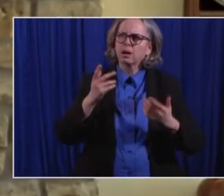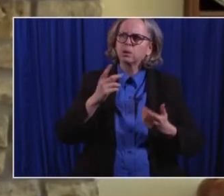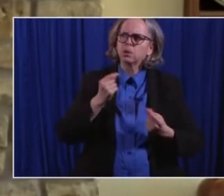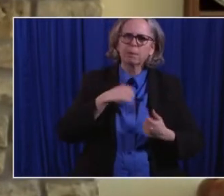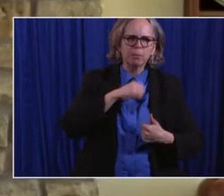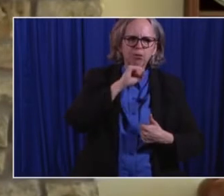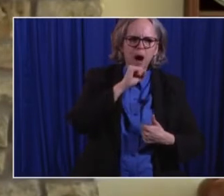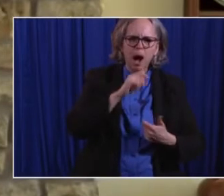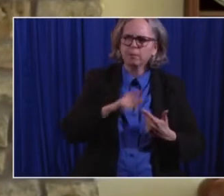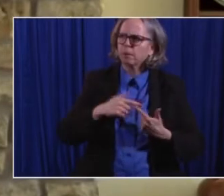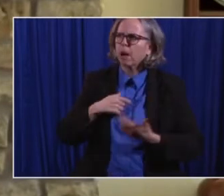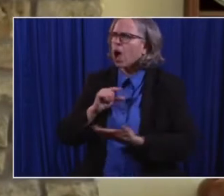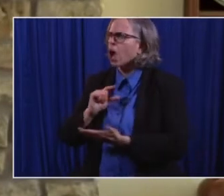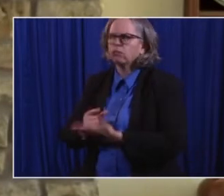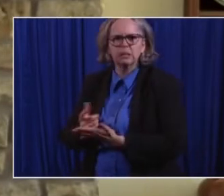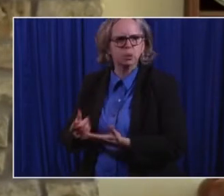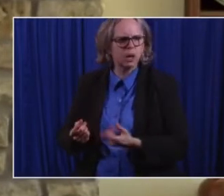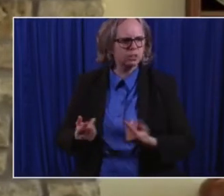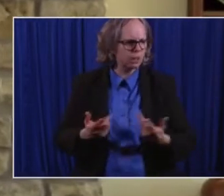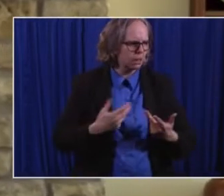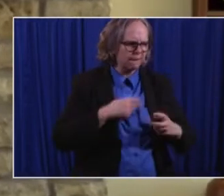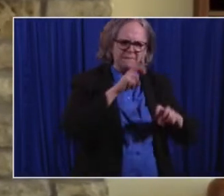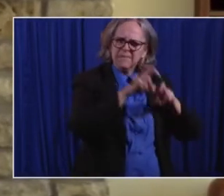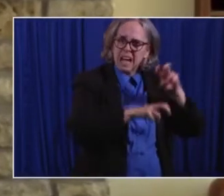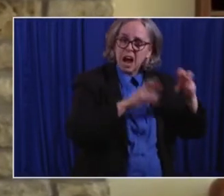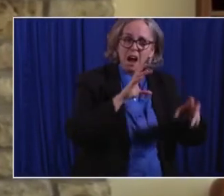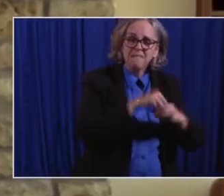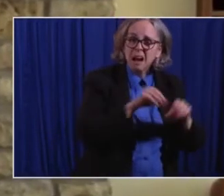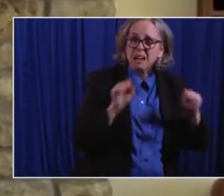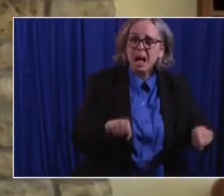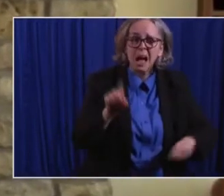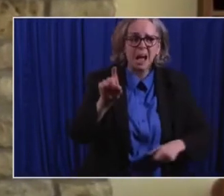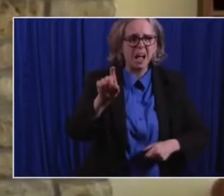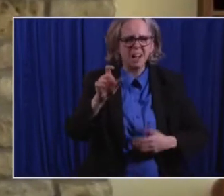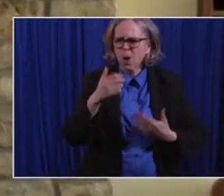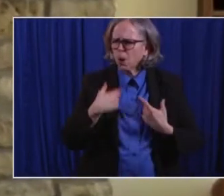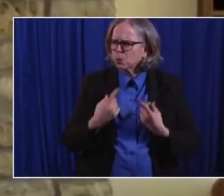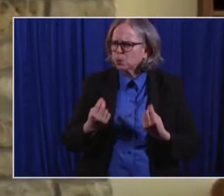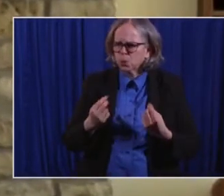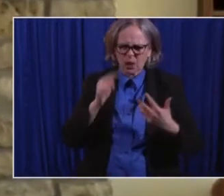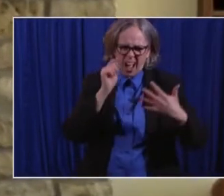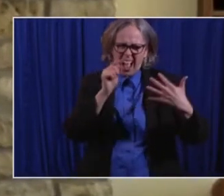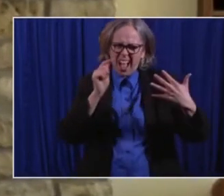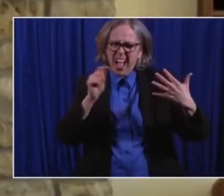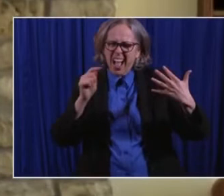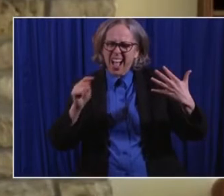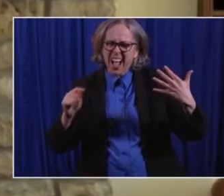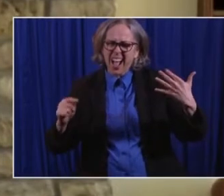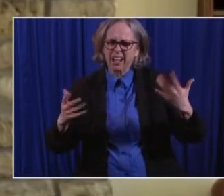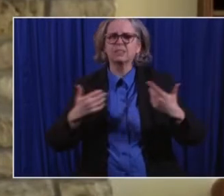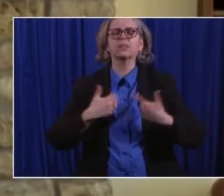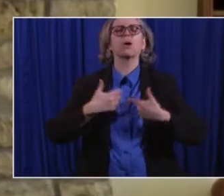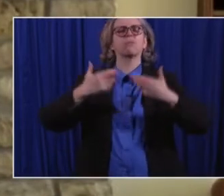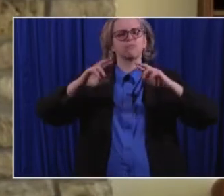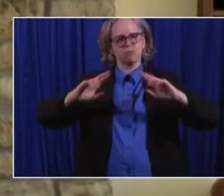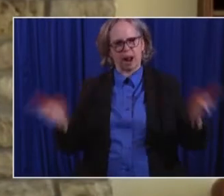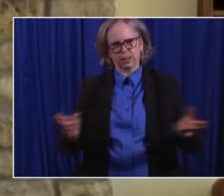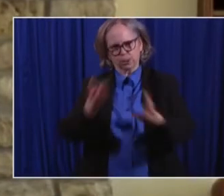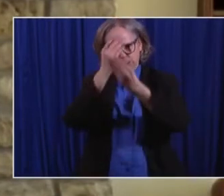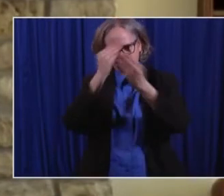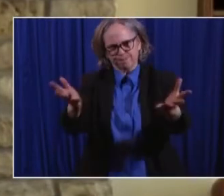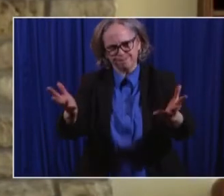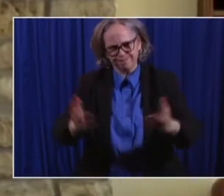What about the county fair? What about this parade? What about this festival? And so in the next week, we're going to try to